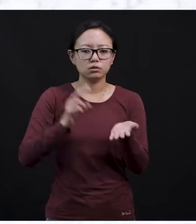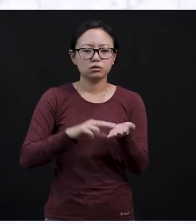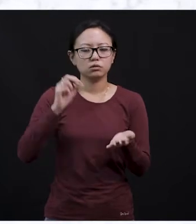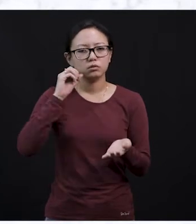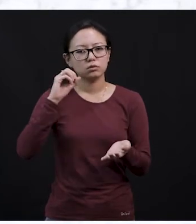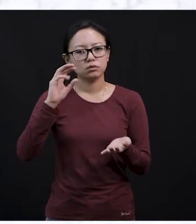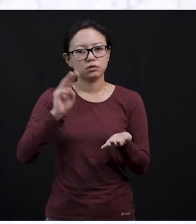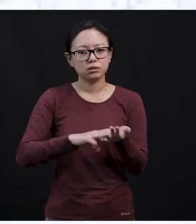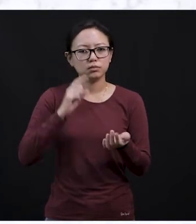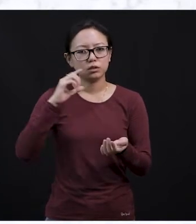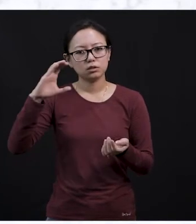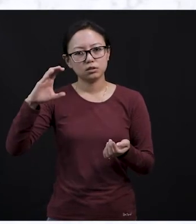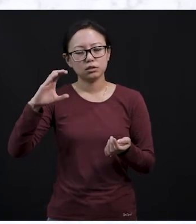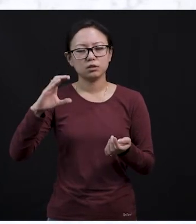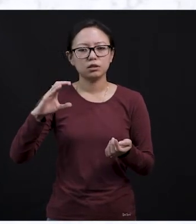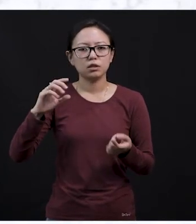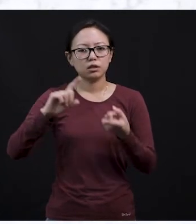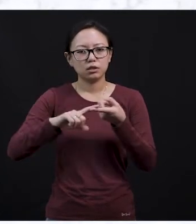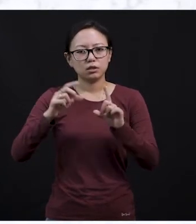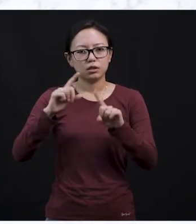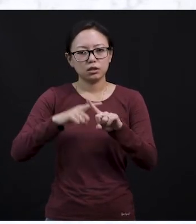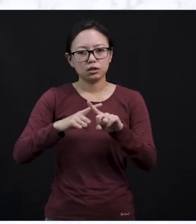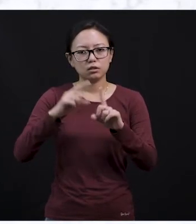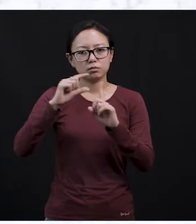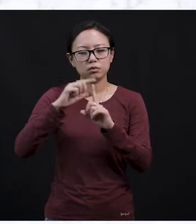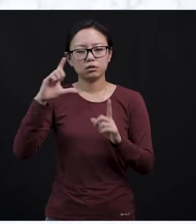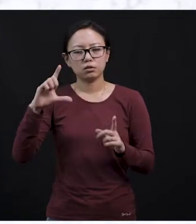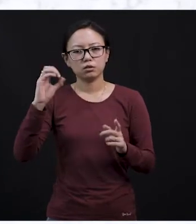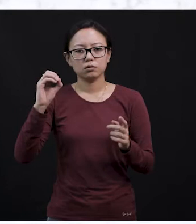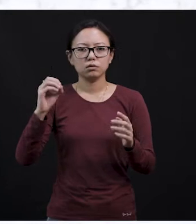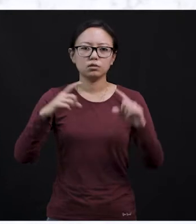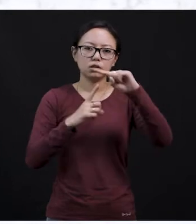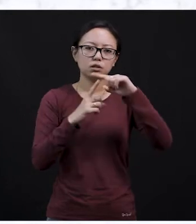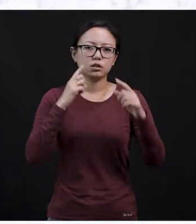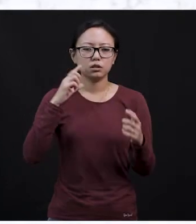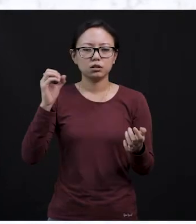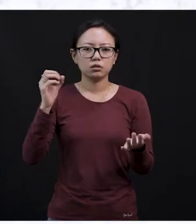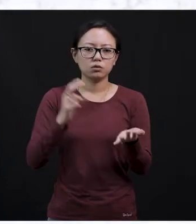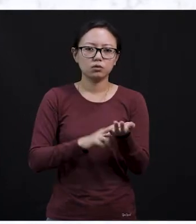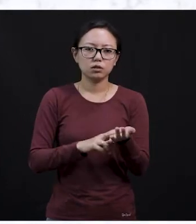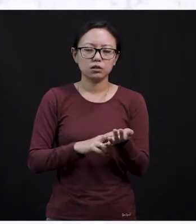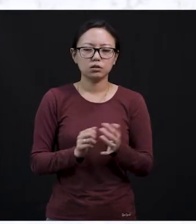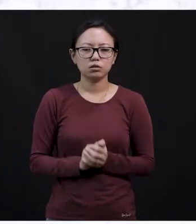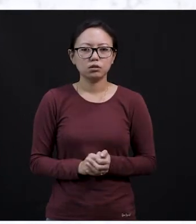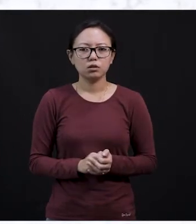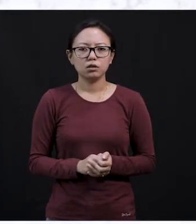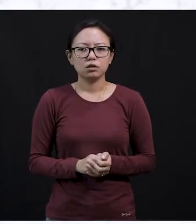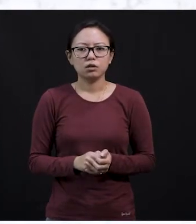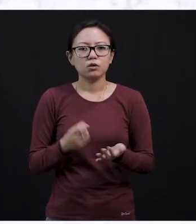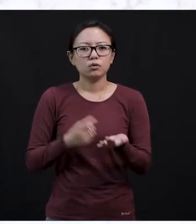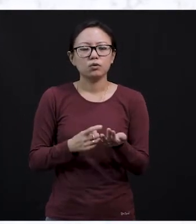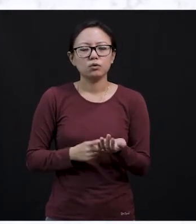And also, the rules and the laws that were made were only made for the Britishers to